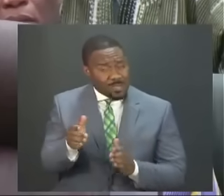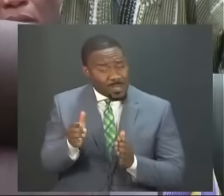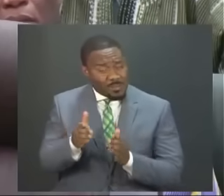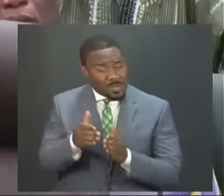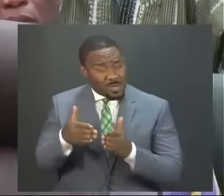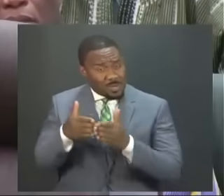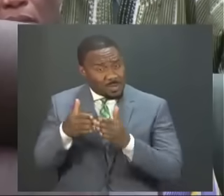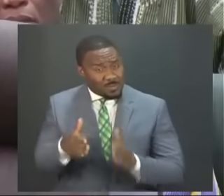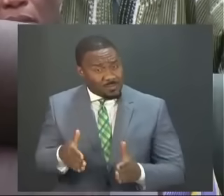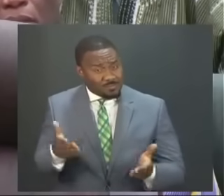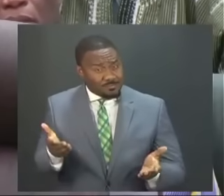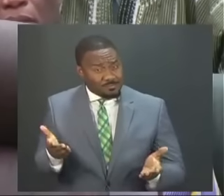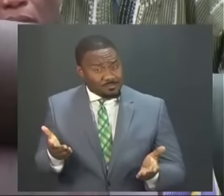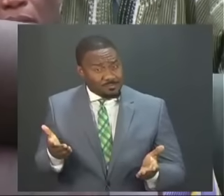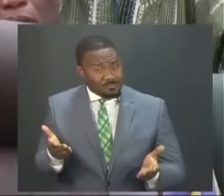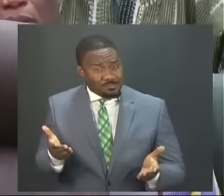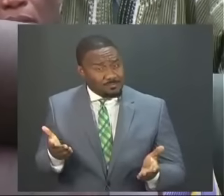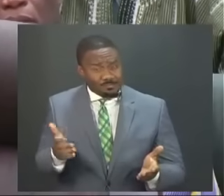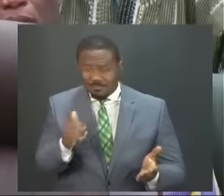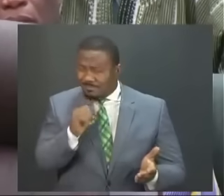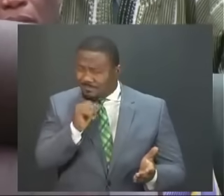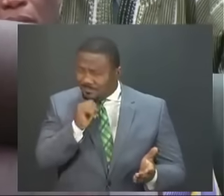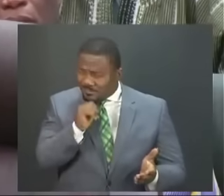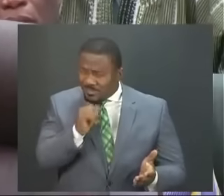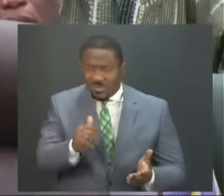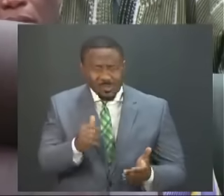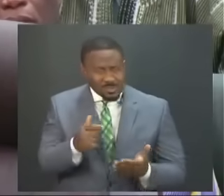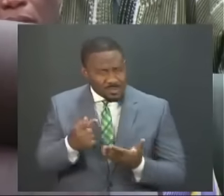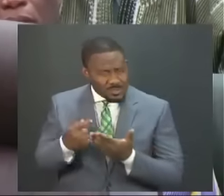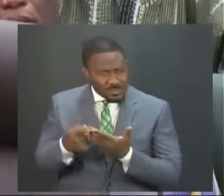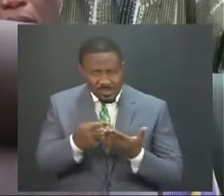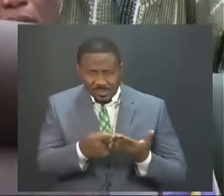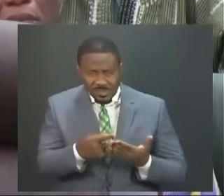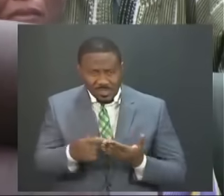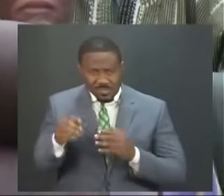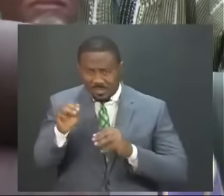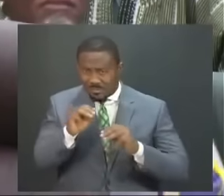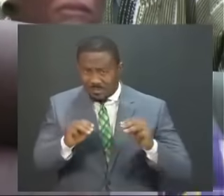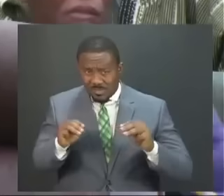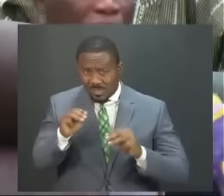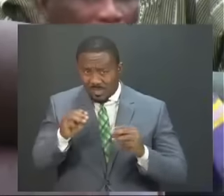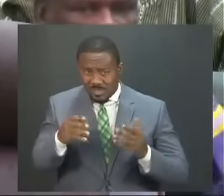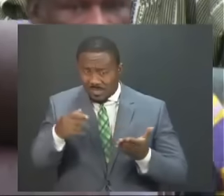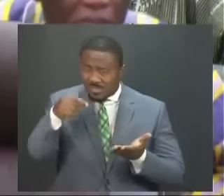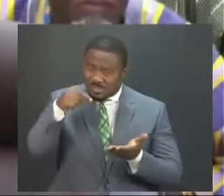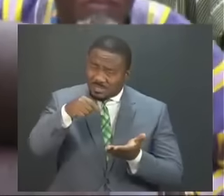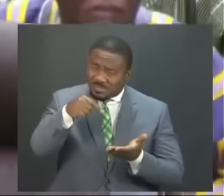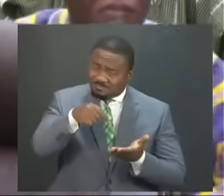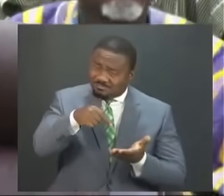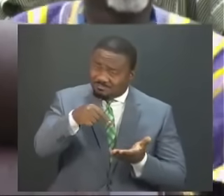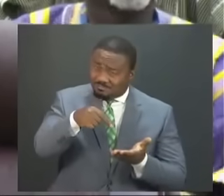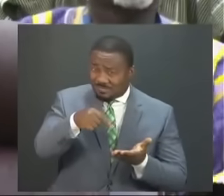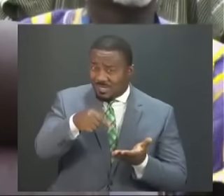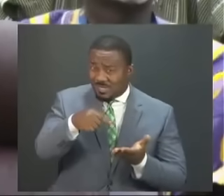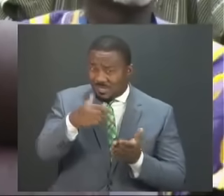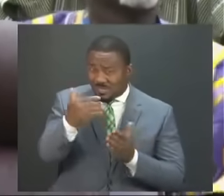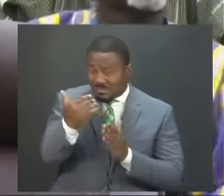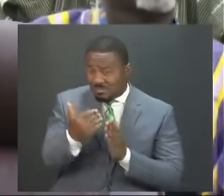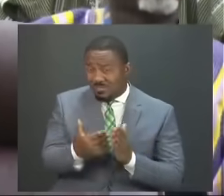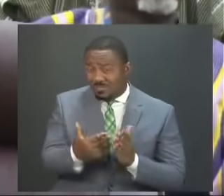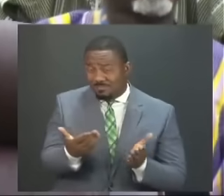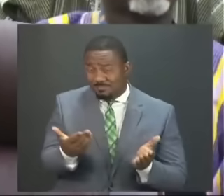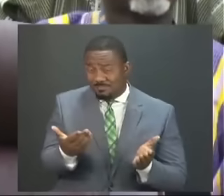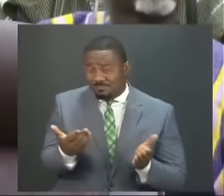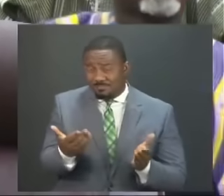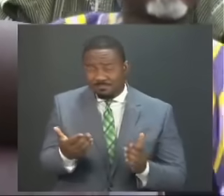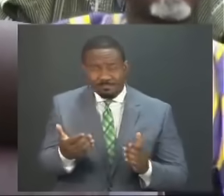is not addressing matters arising out of the business statement. Please, please, please, please, please, please, please. Please,